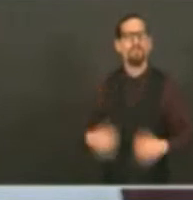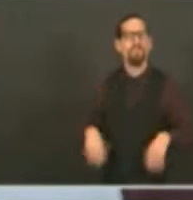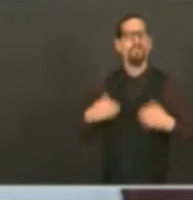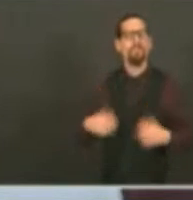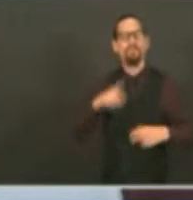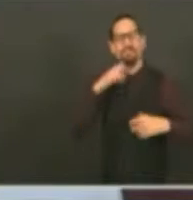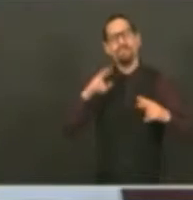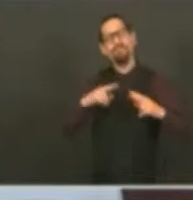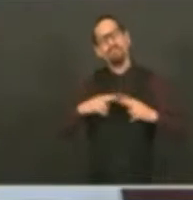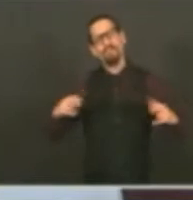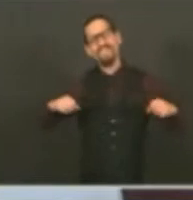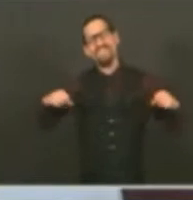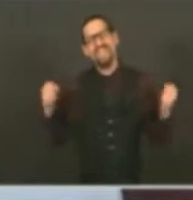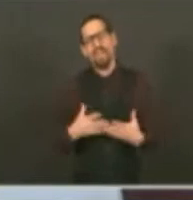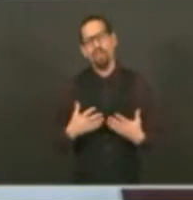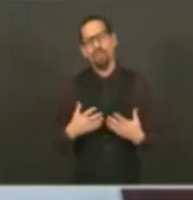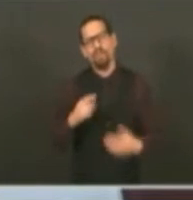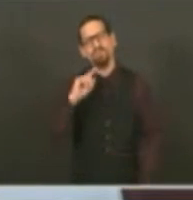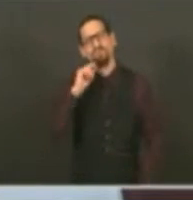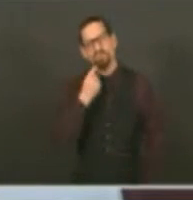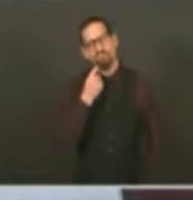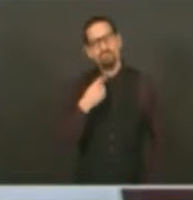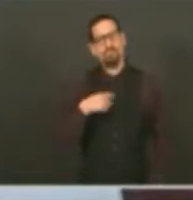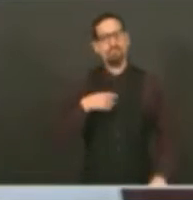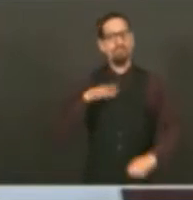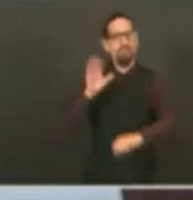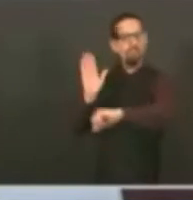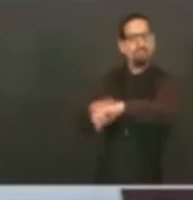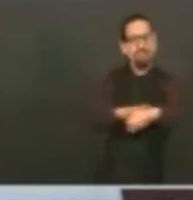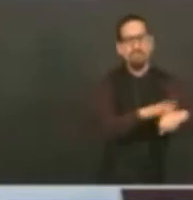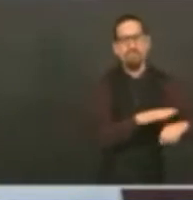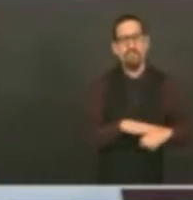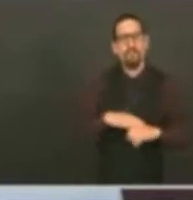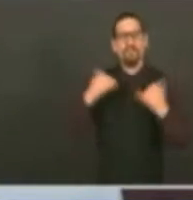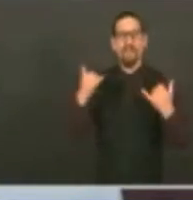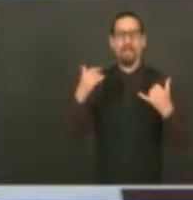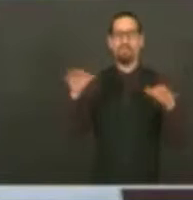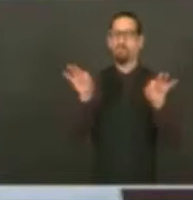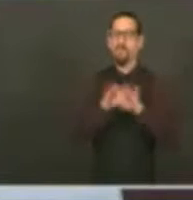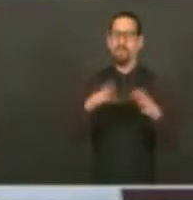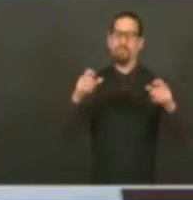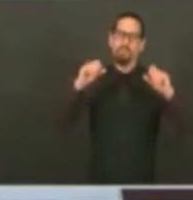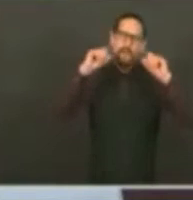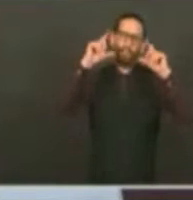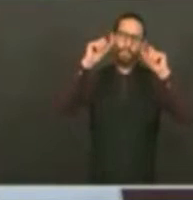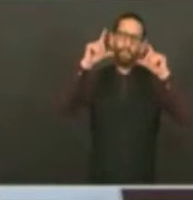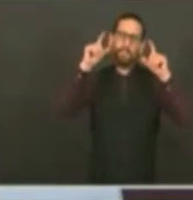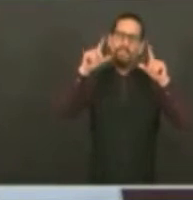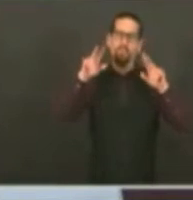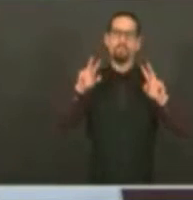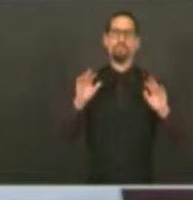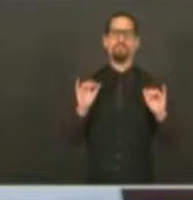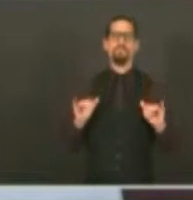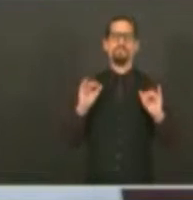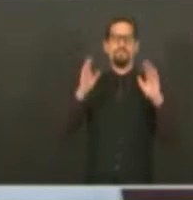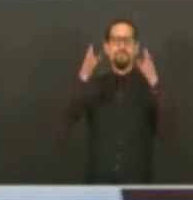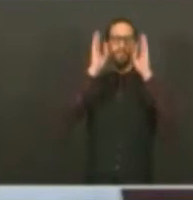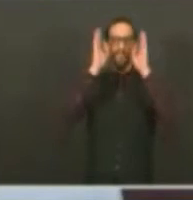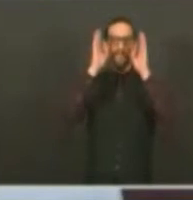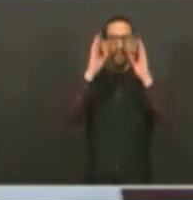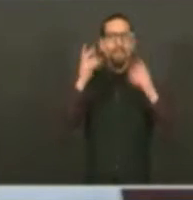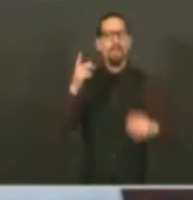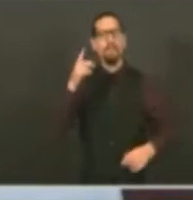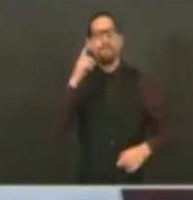scary. It ought to be a wake-up call for folks out there that still think it's not real, still think you don't have to